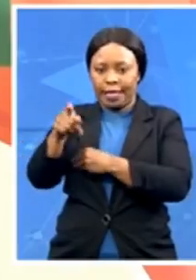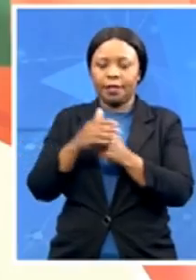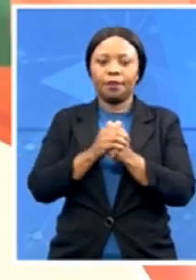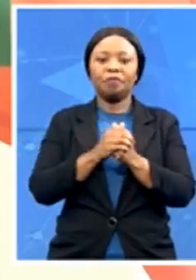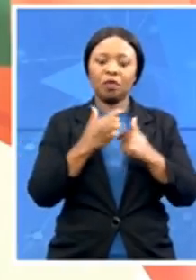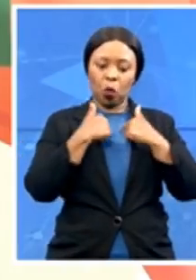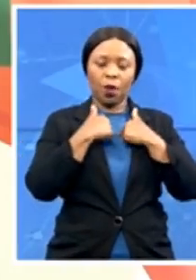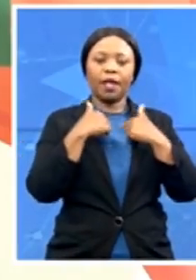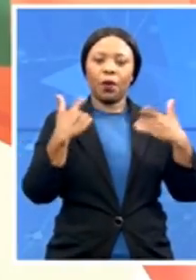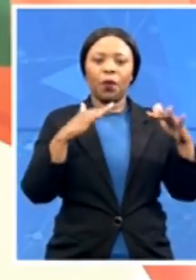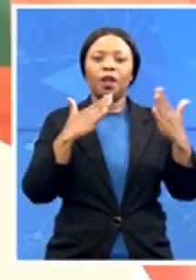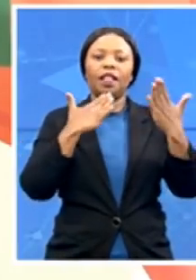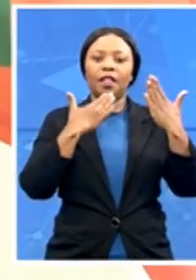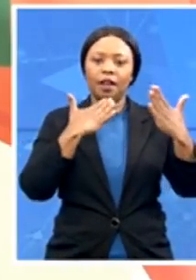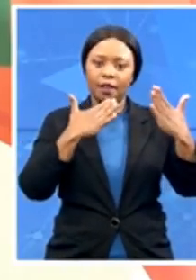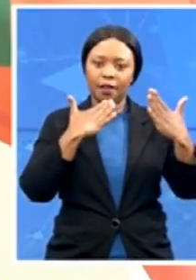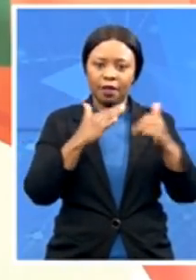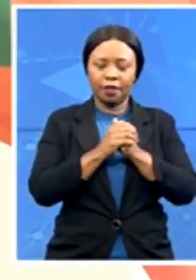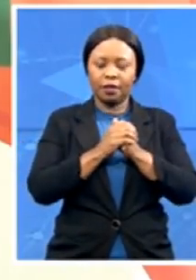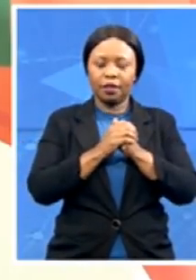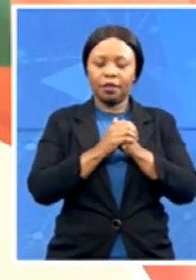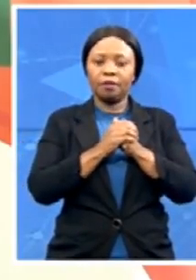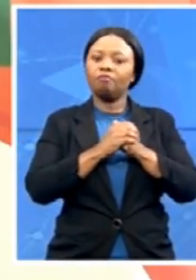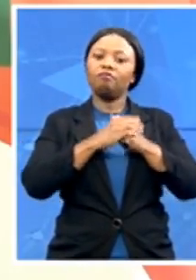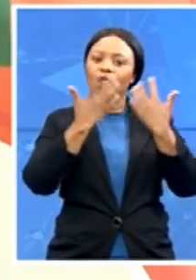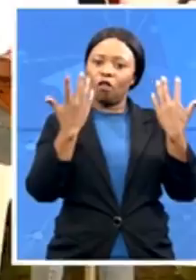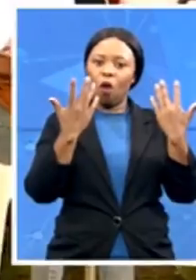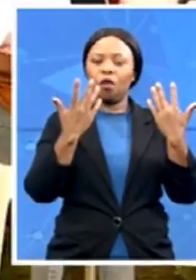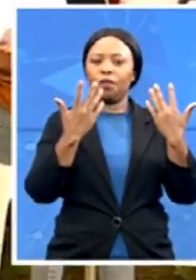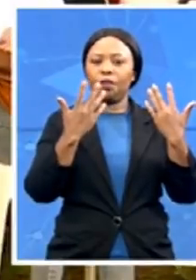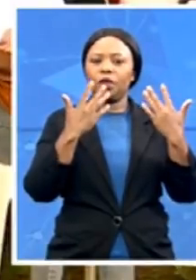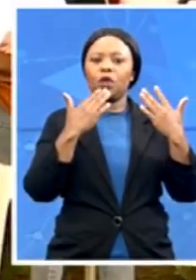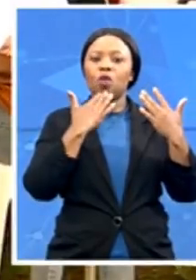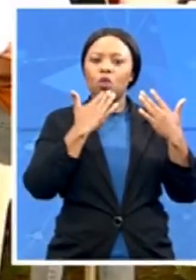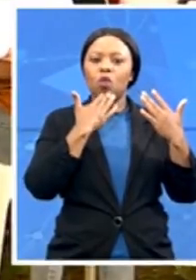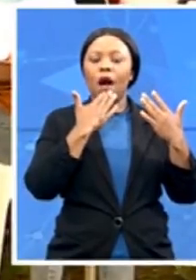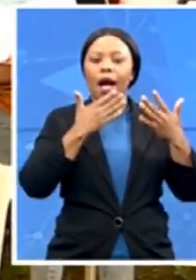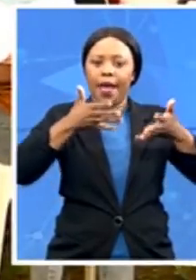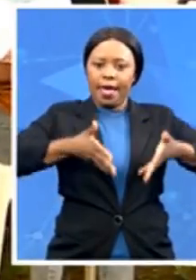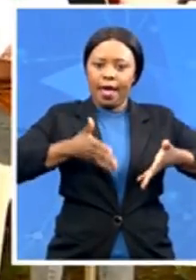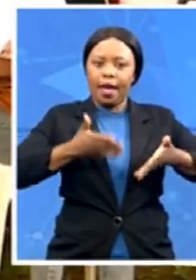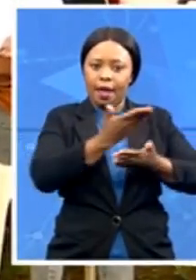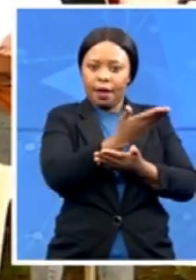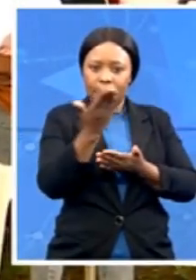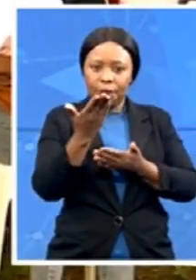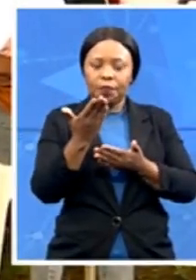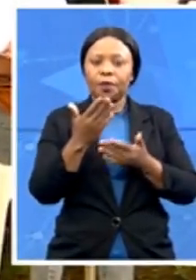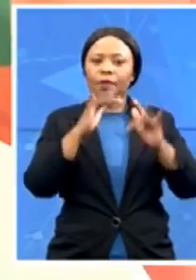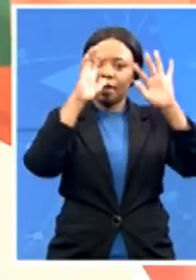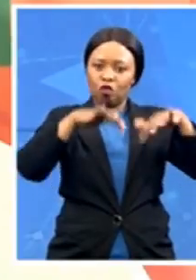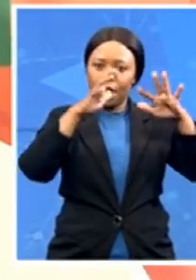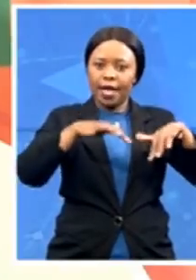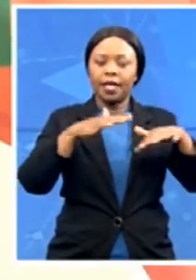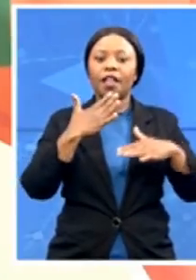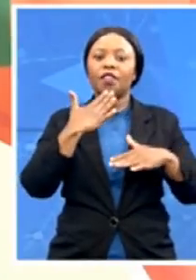rain, to those who are present, thank you for braving the weather to be here.